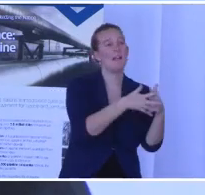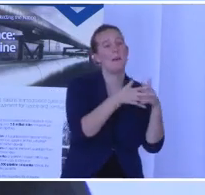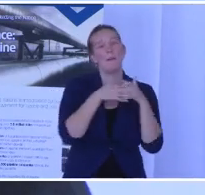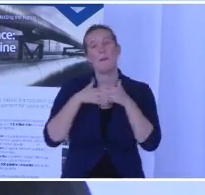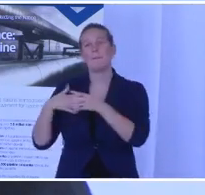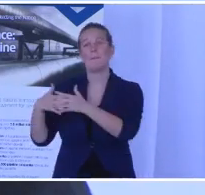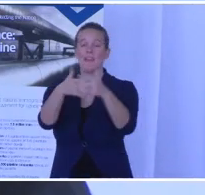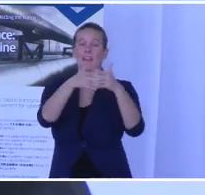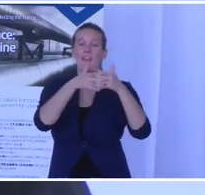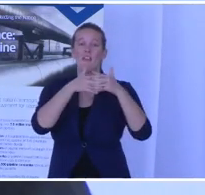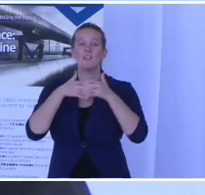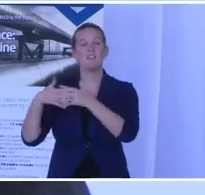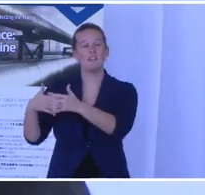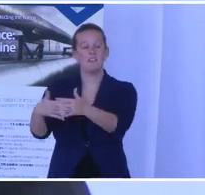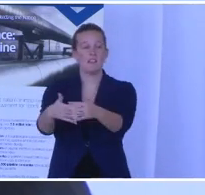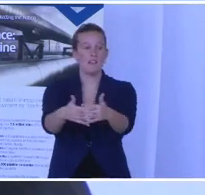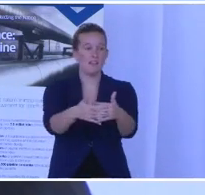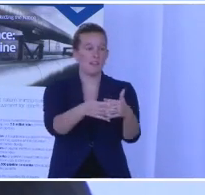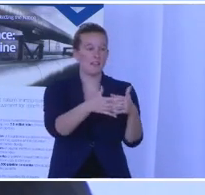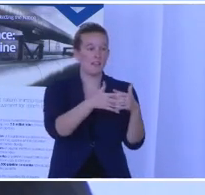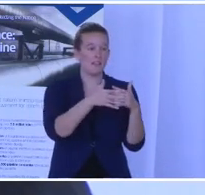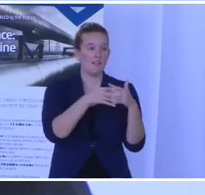bless America,